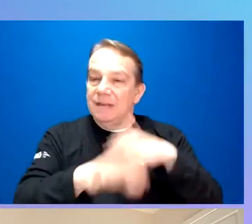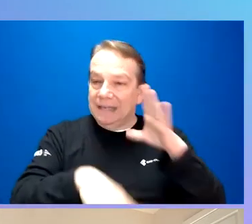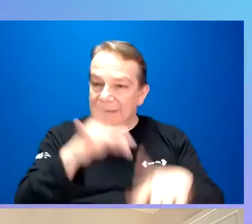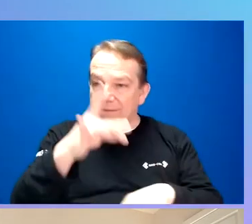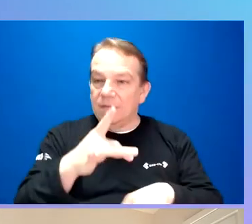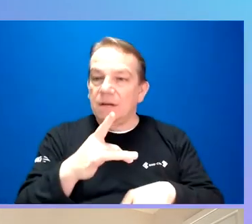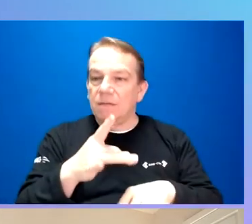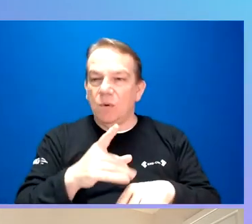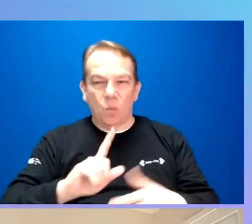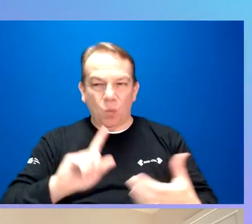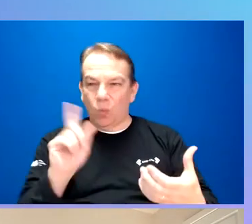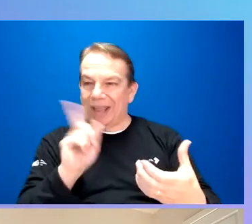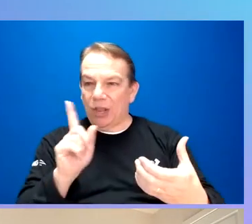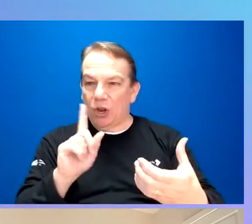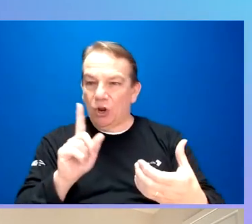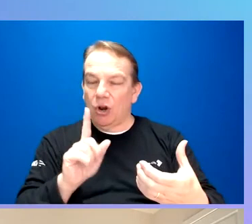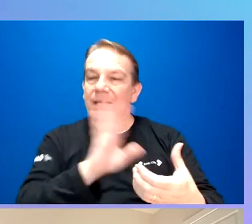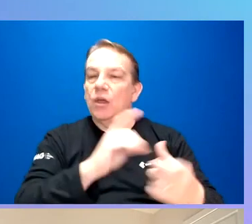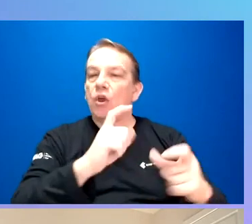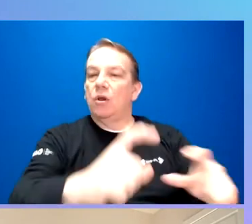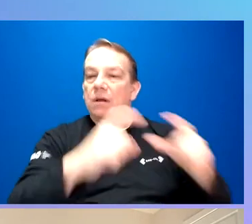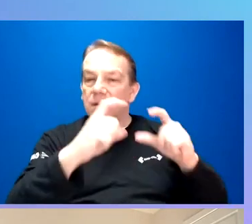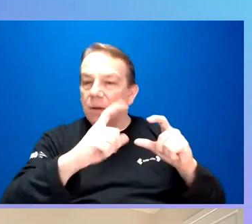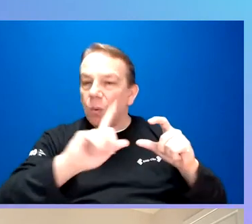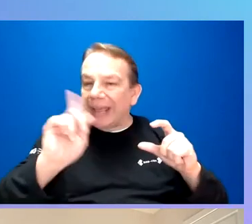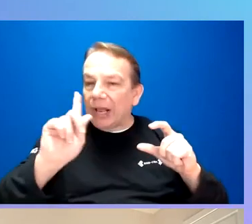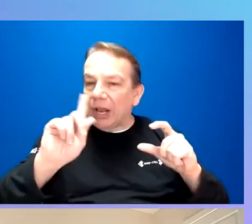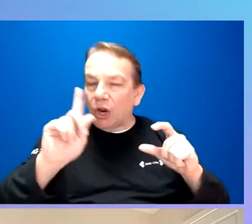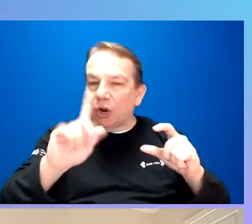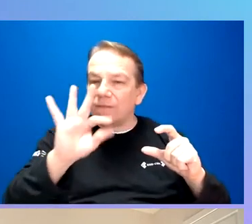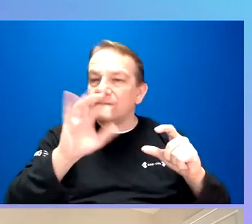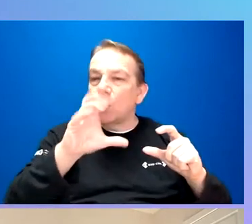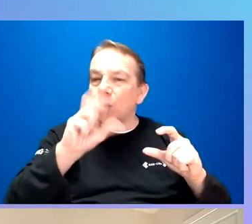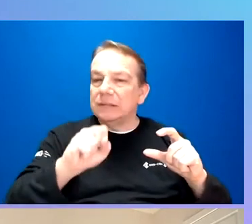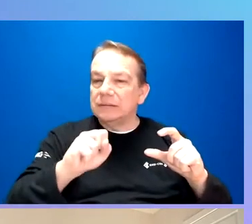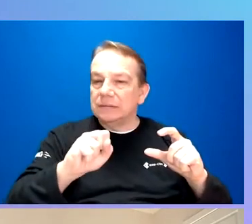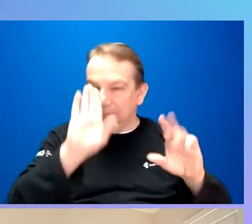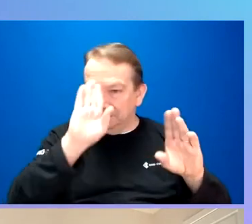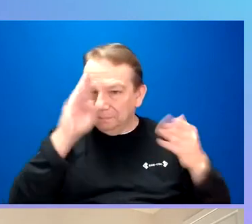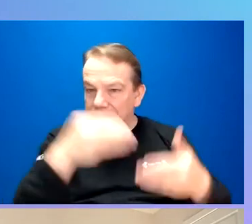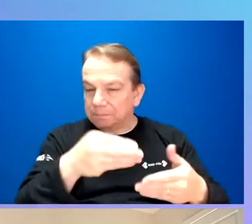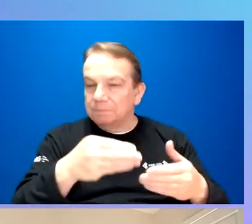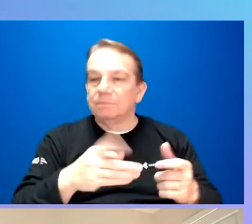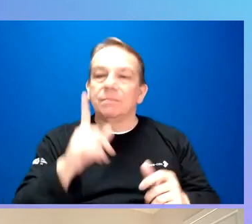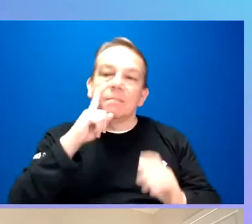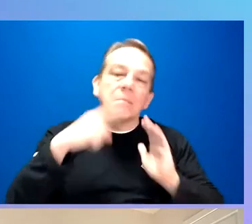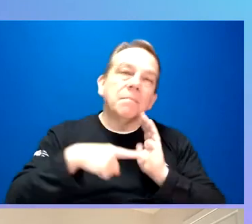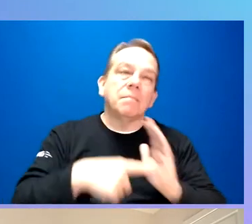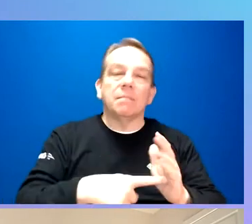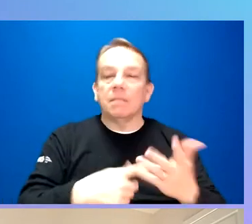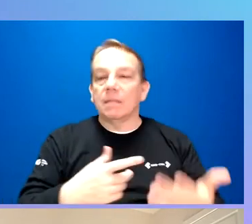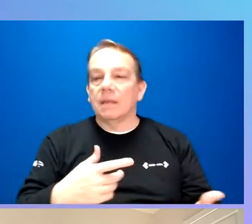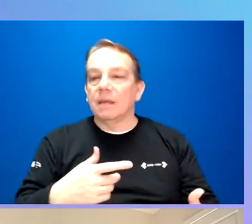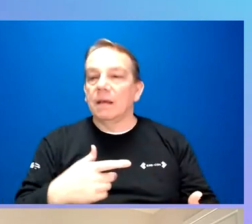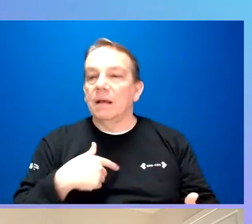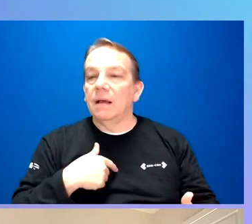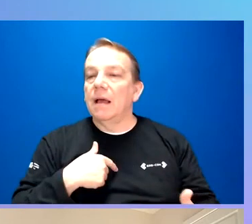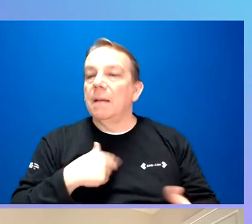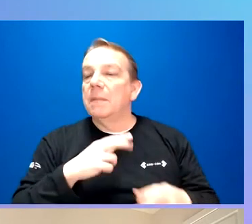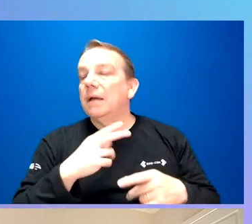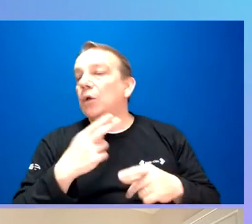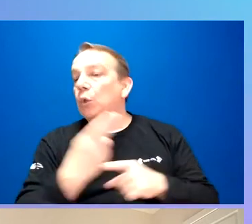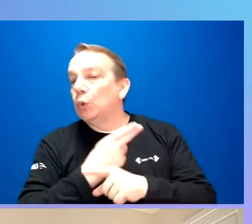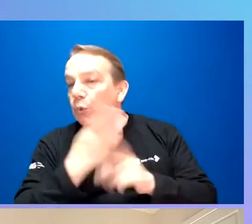keep track of where the AT is focusing on. So, imagine, I am an AT user